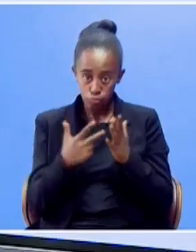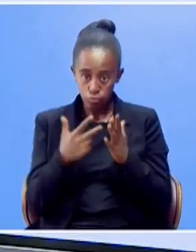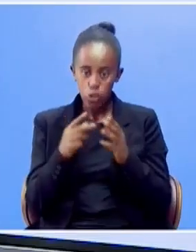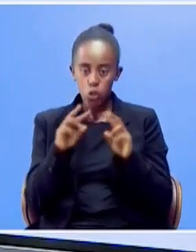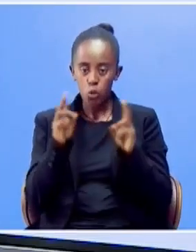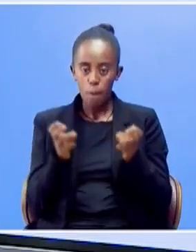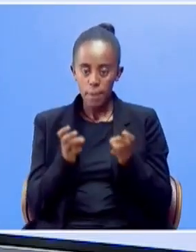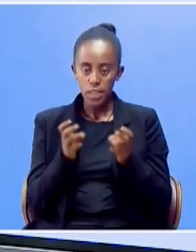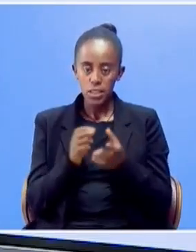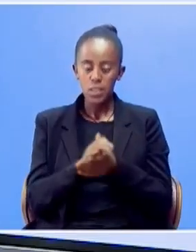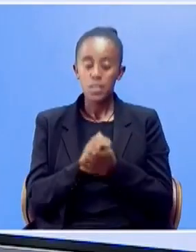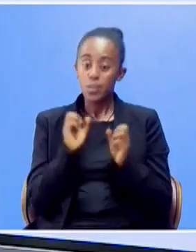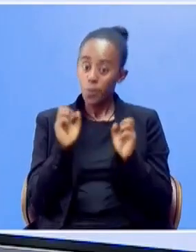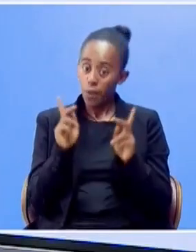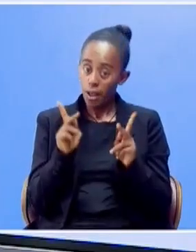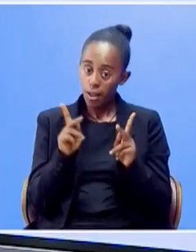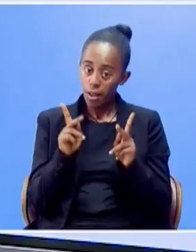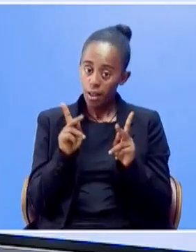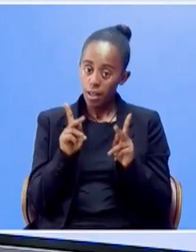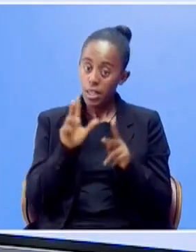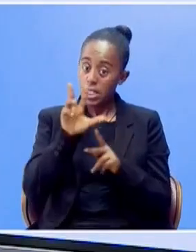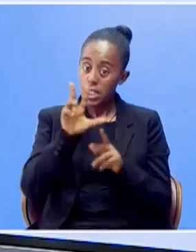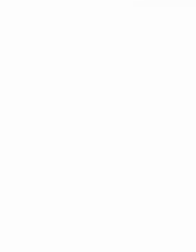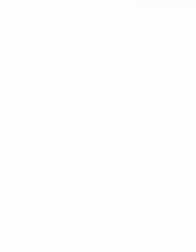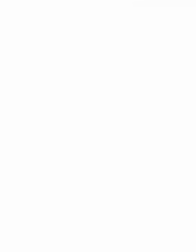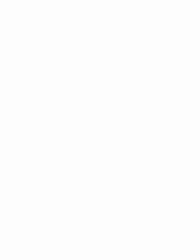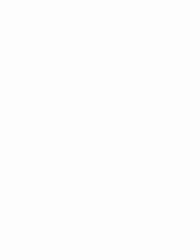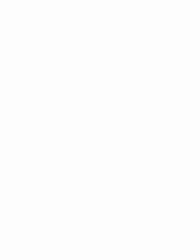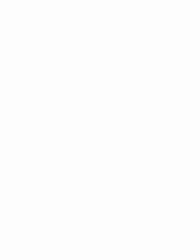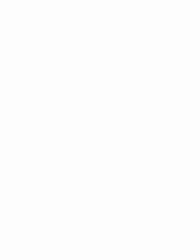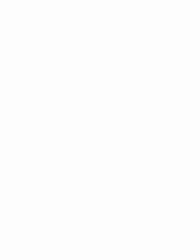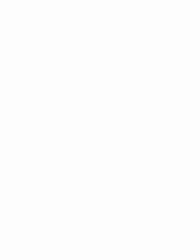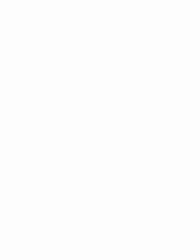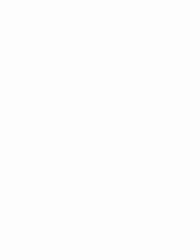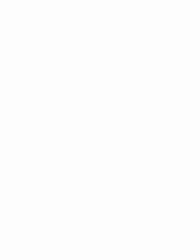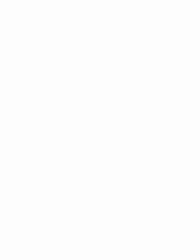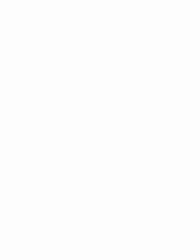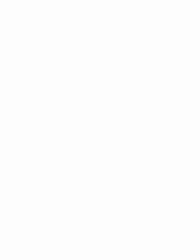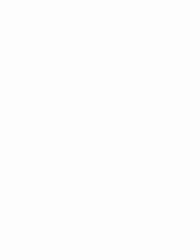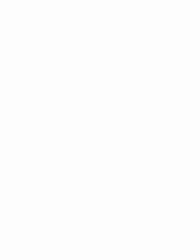topics, okay? 3 minutes.